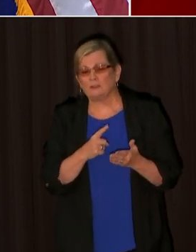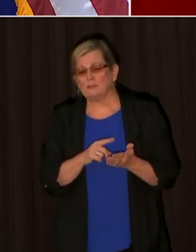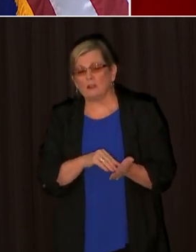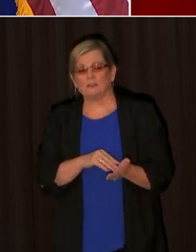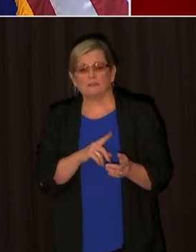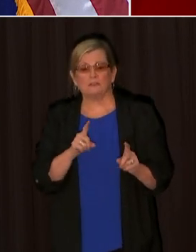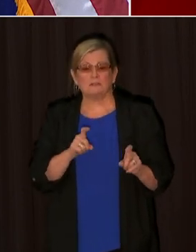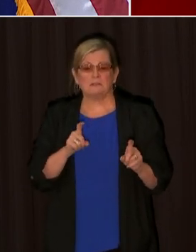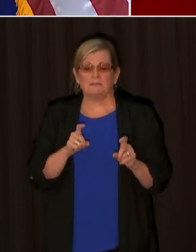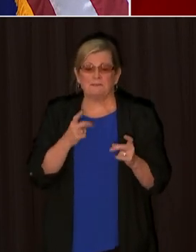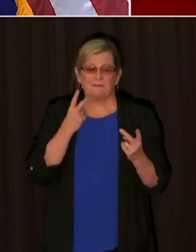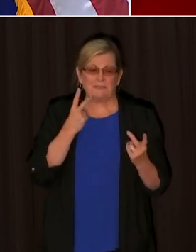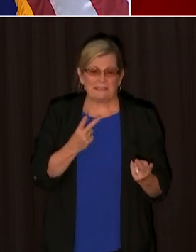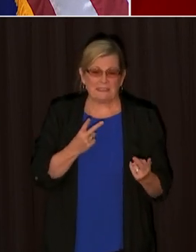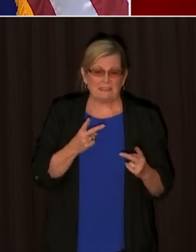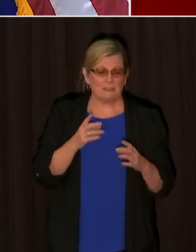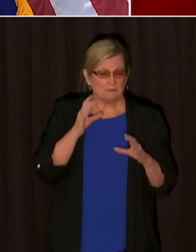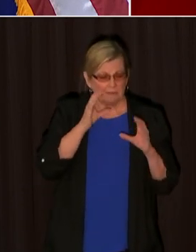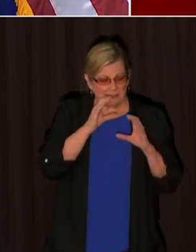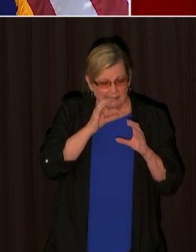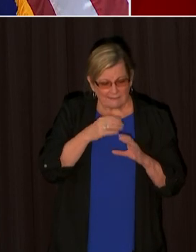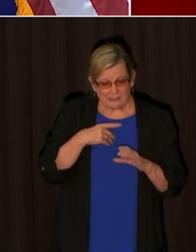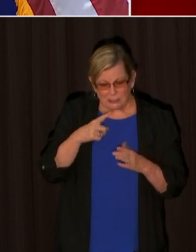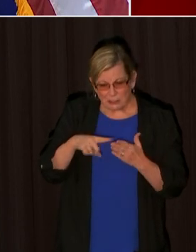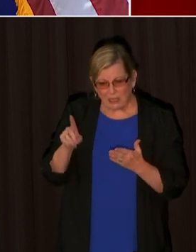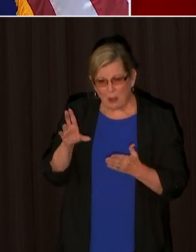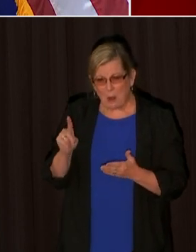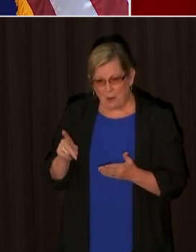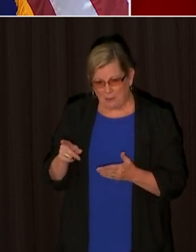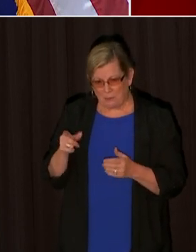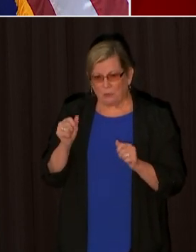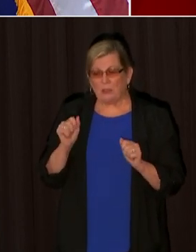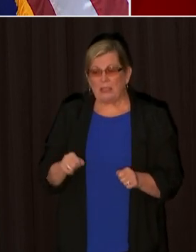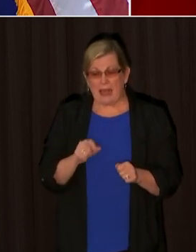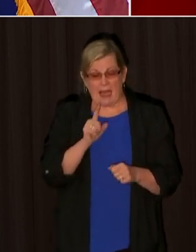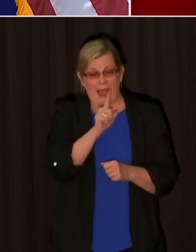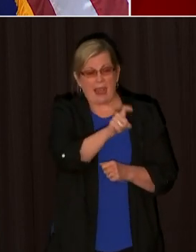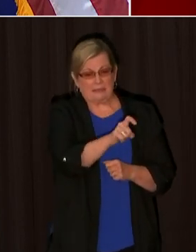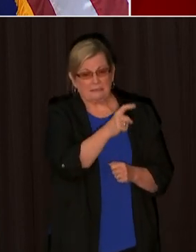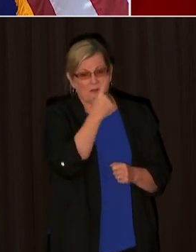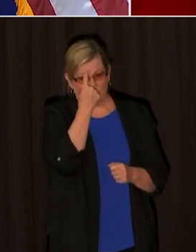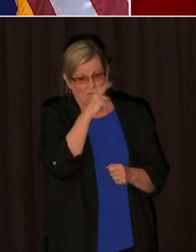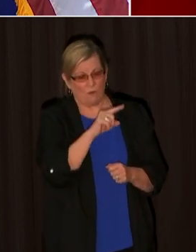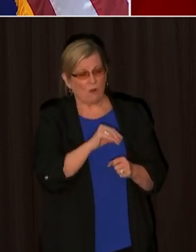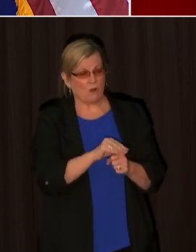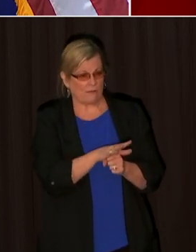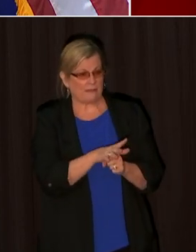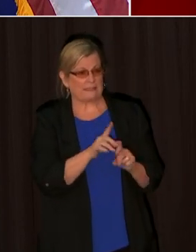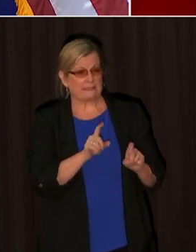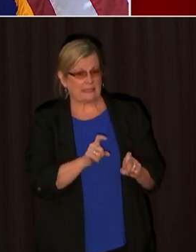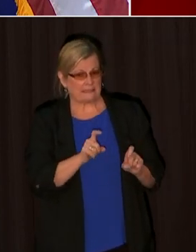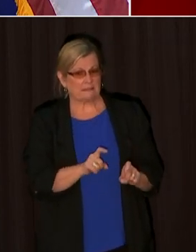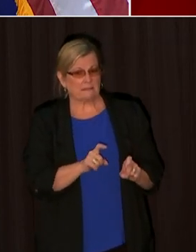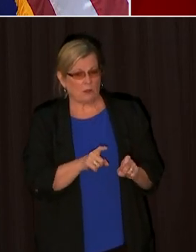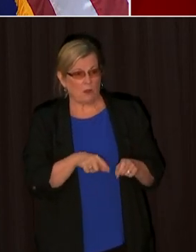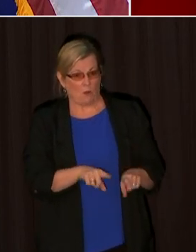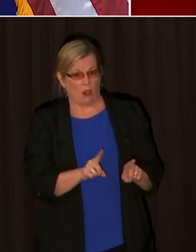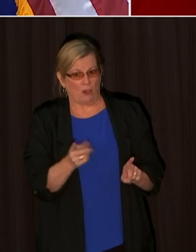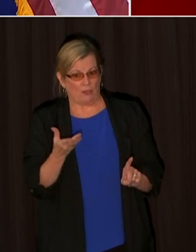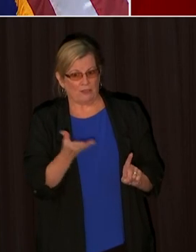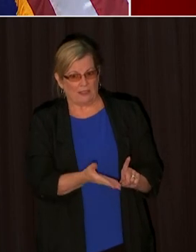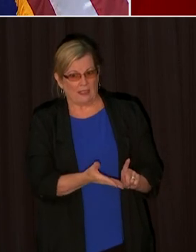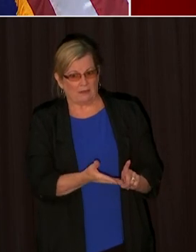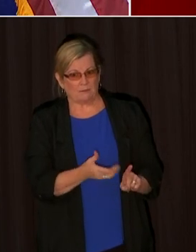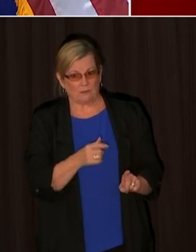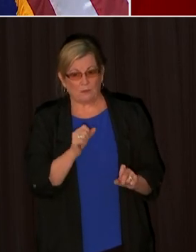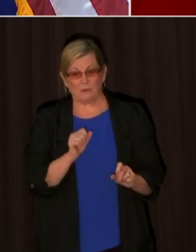routine exam, being able to request a COVID-19 test from your doctor and being able to have that need met. So that